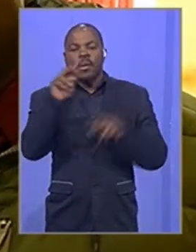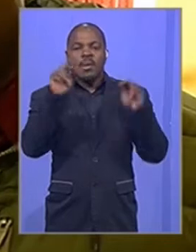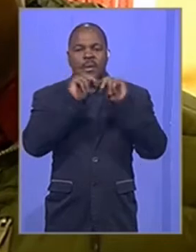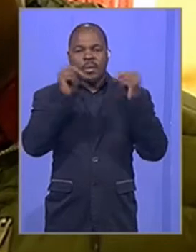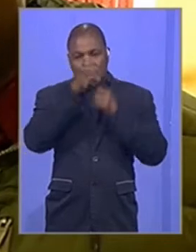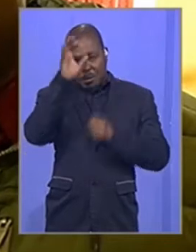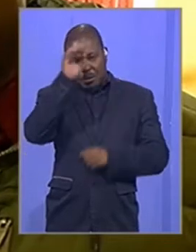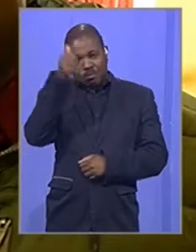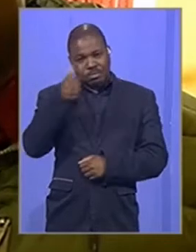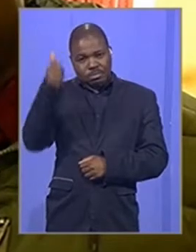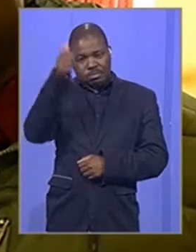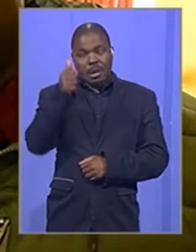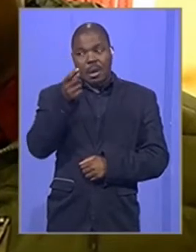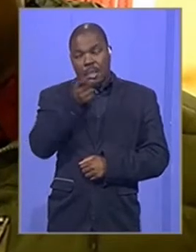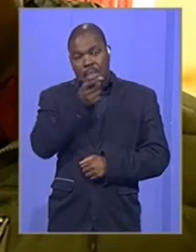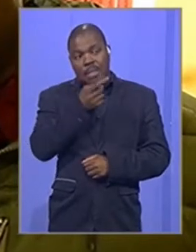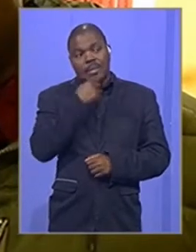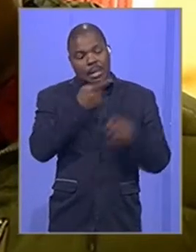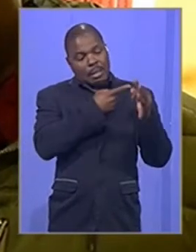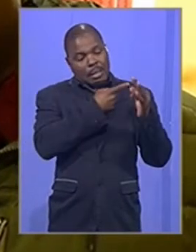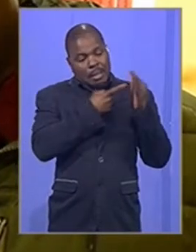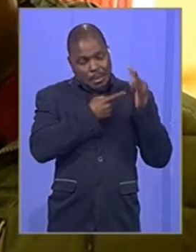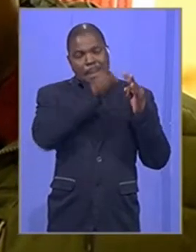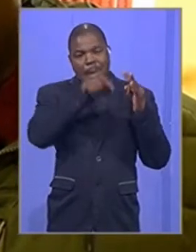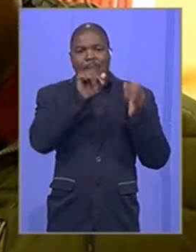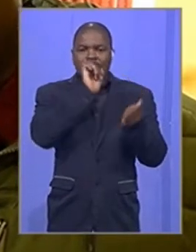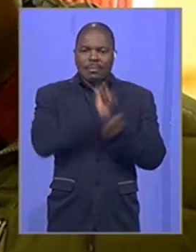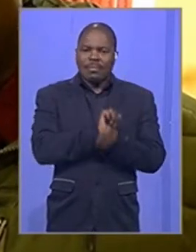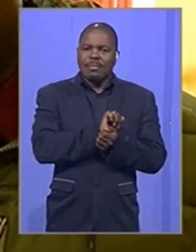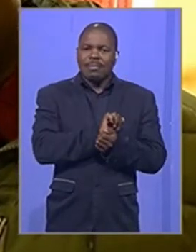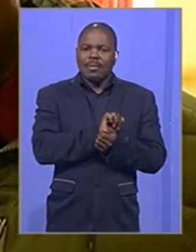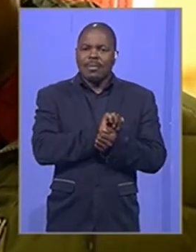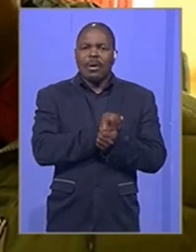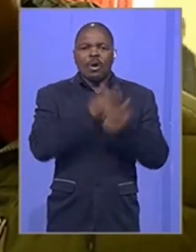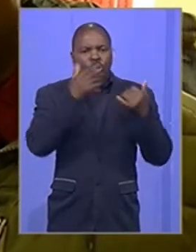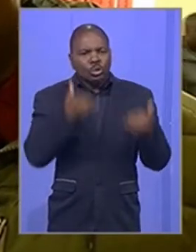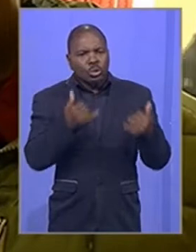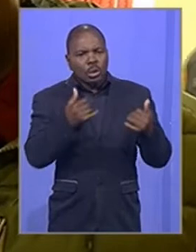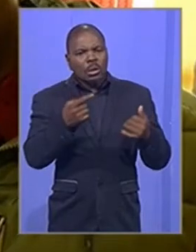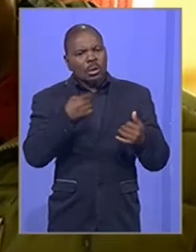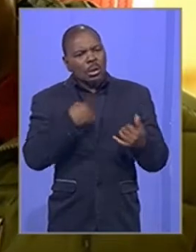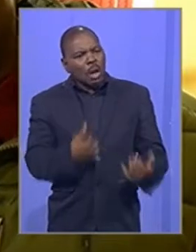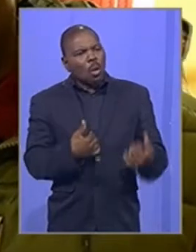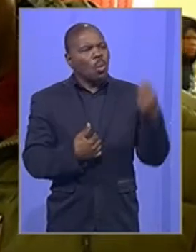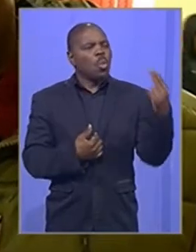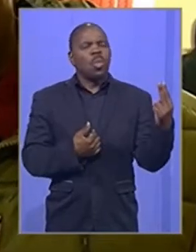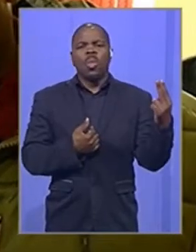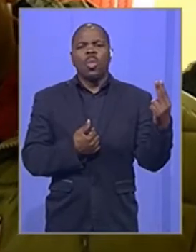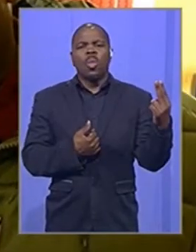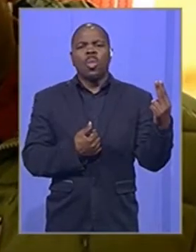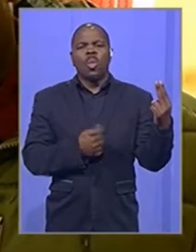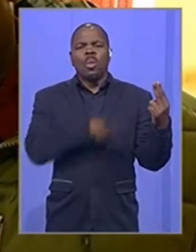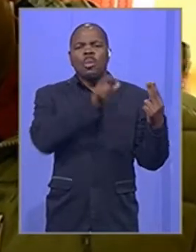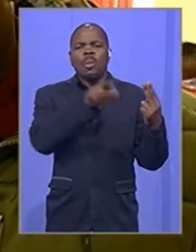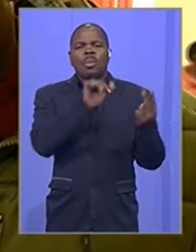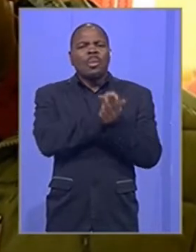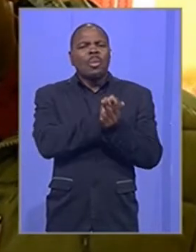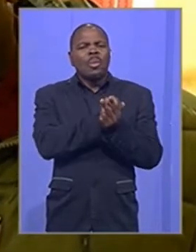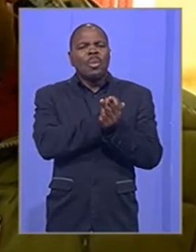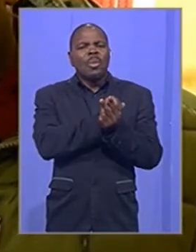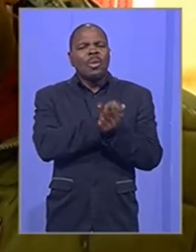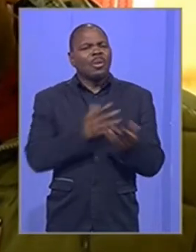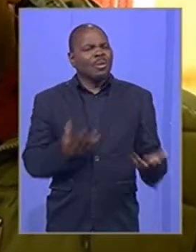Police, they said 3 suspects were arrested. Today we are dealing with the 2 suspects. And